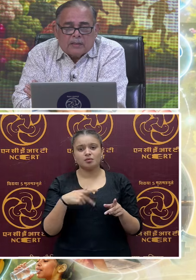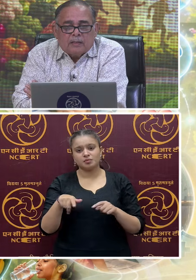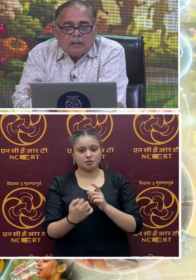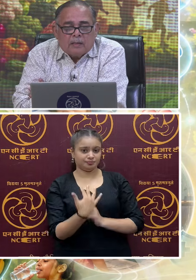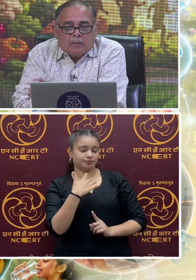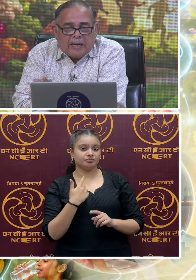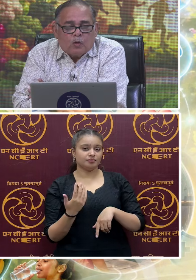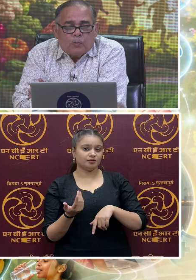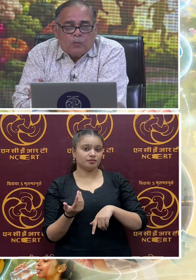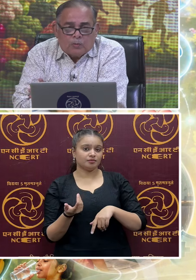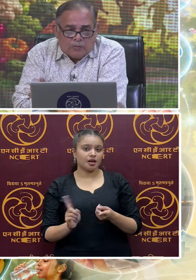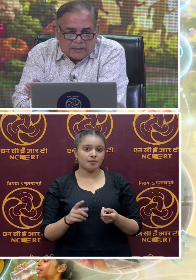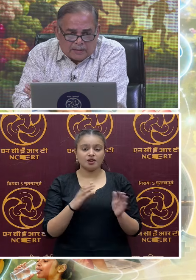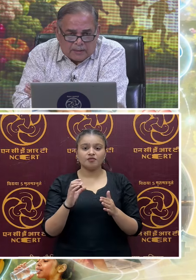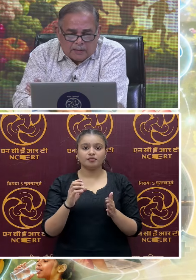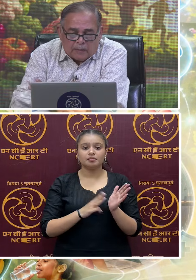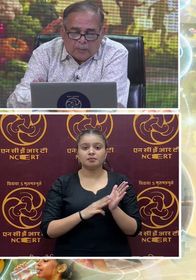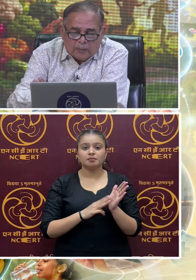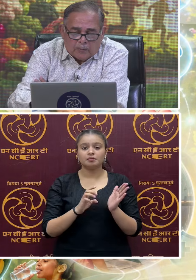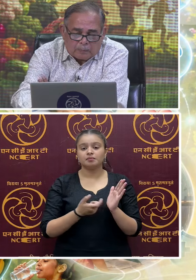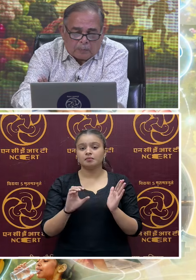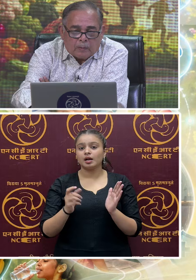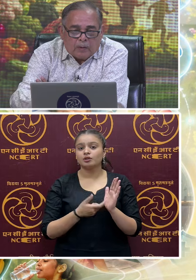infections, microbes we see.